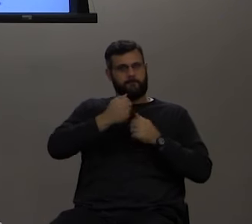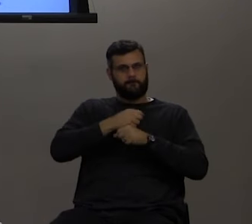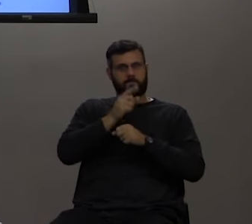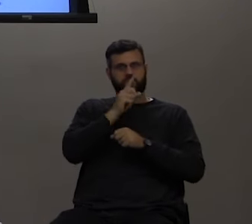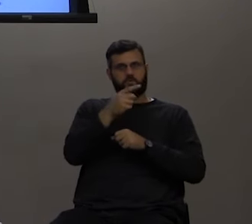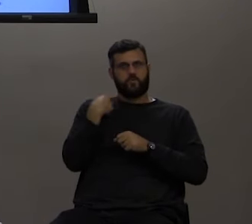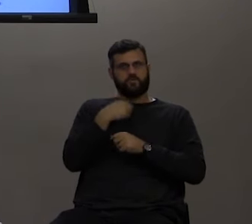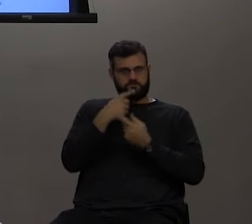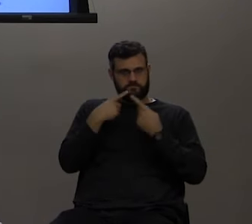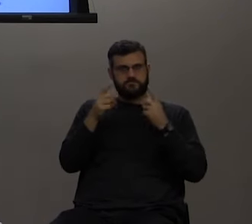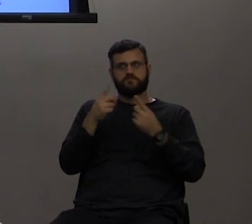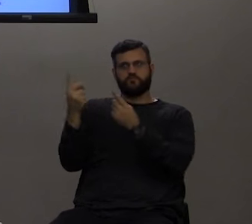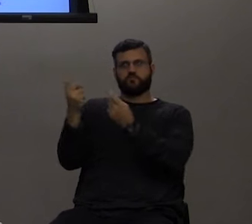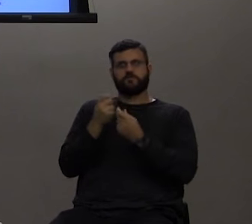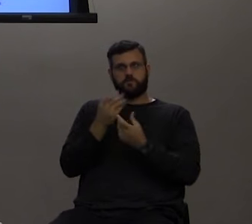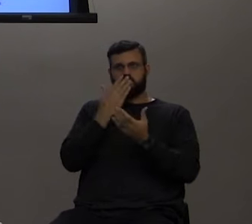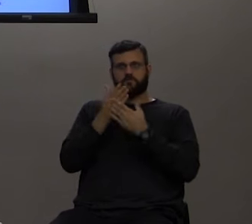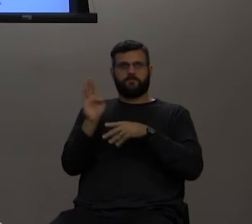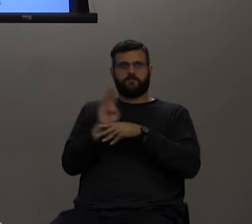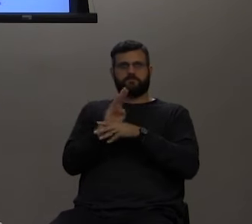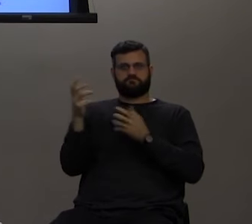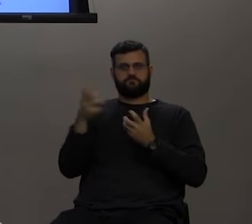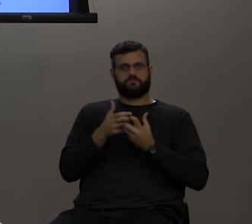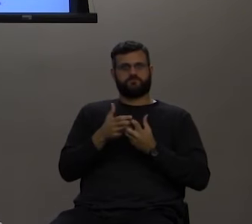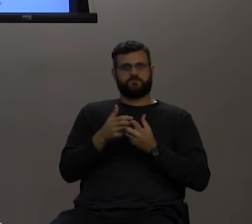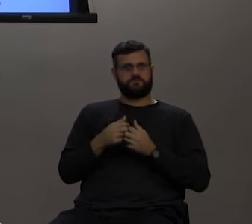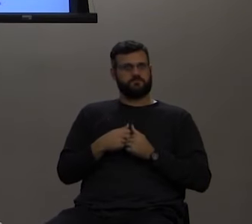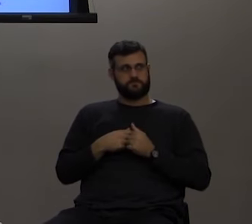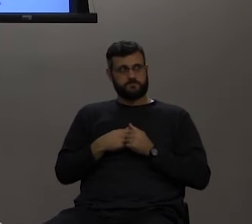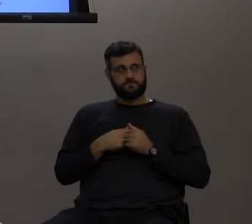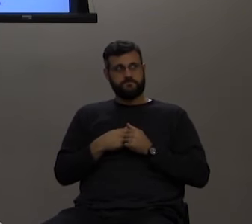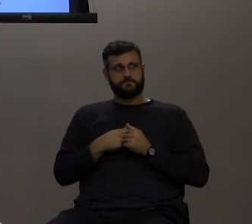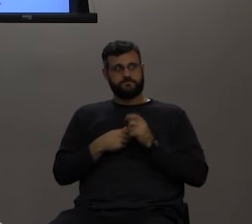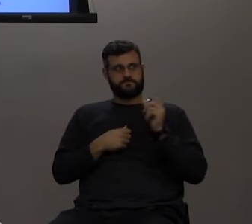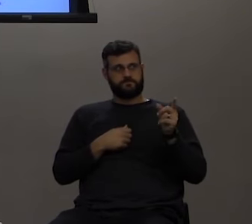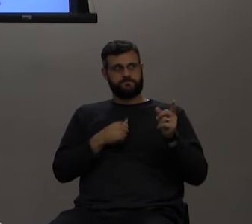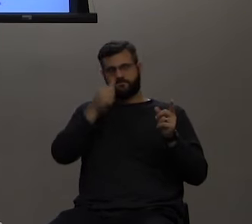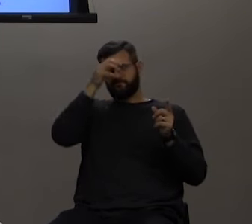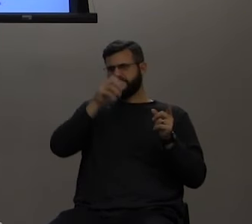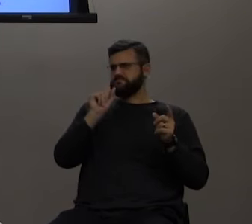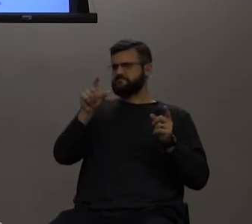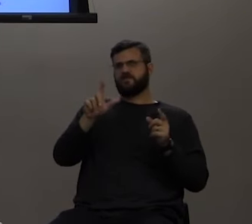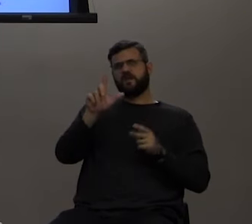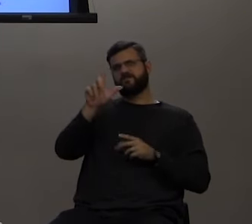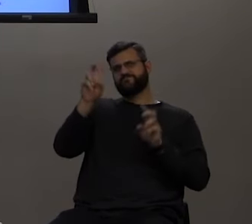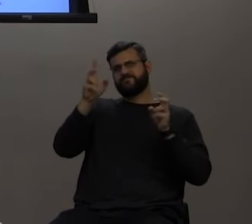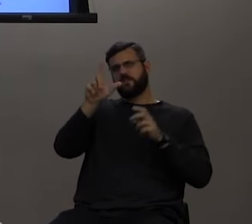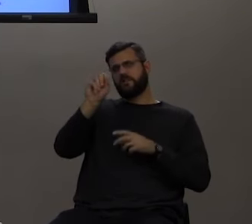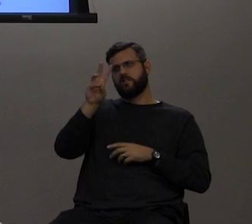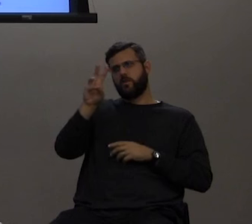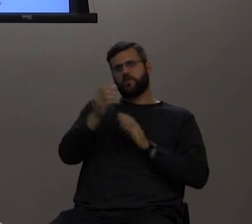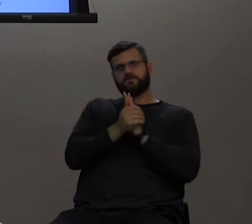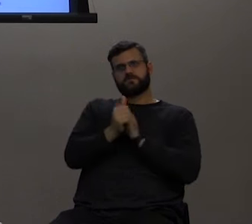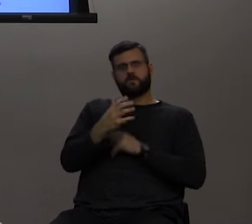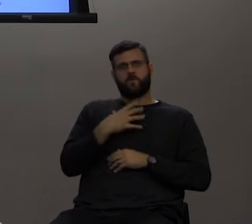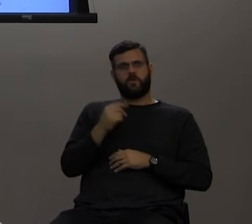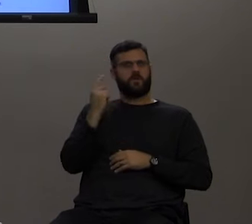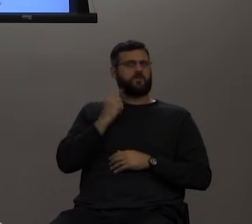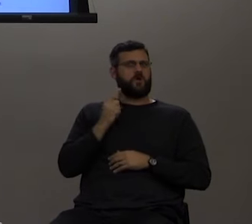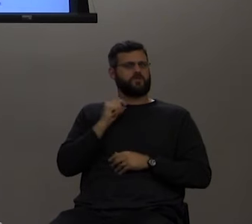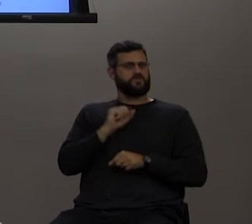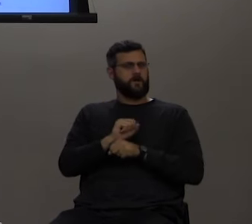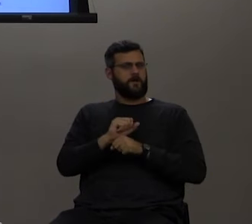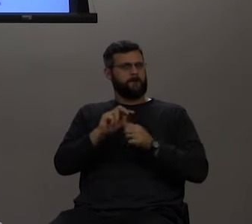ensure that we're successful bringing in the types of businesses that we want. What would a low-skill, white-collar job be? Retail.